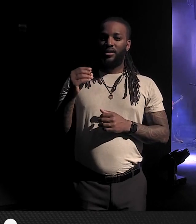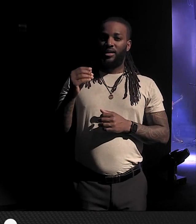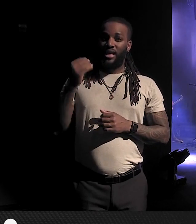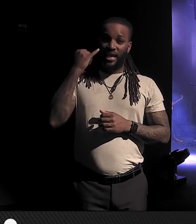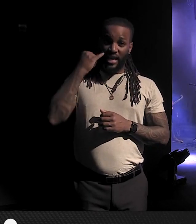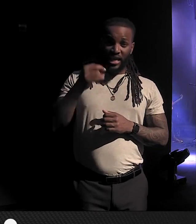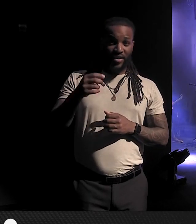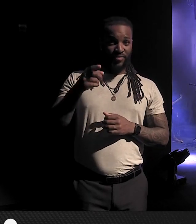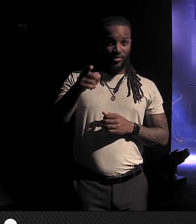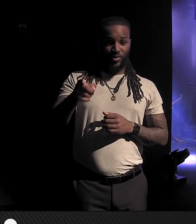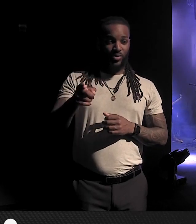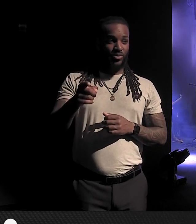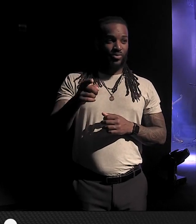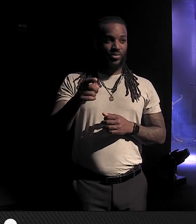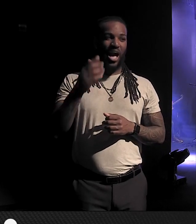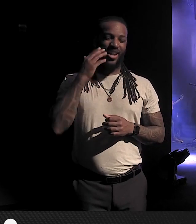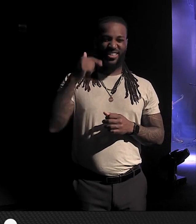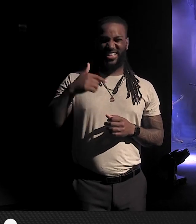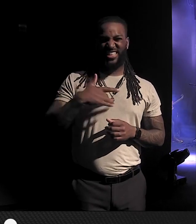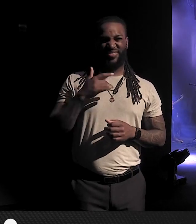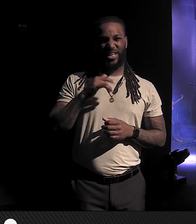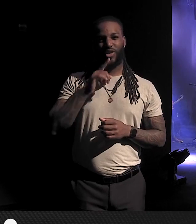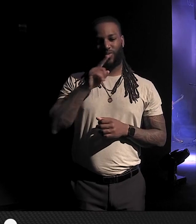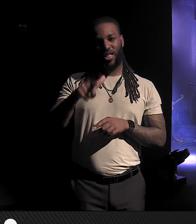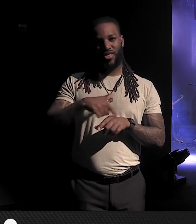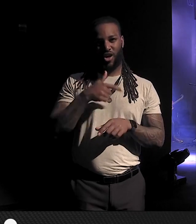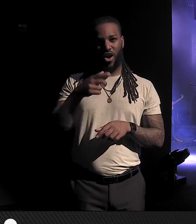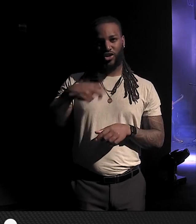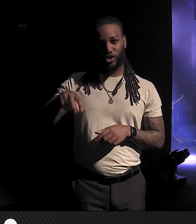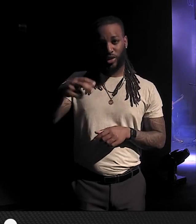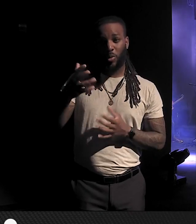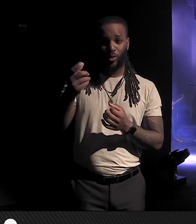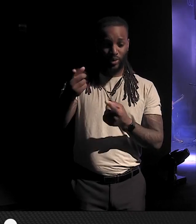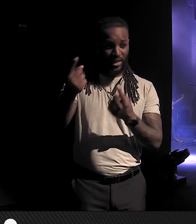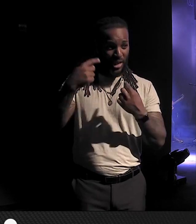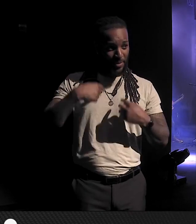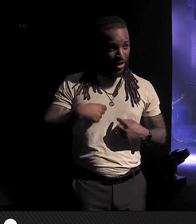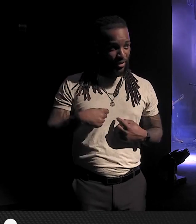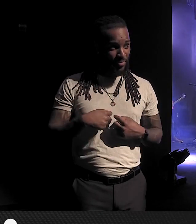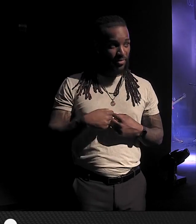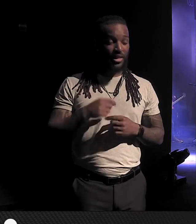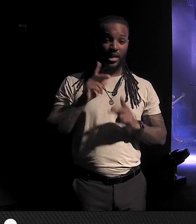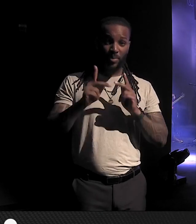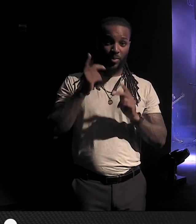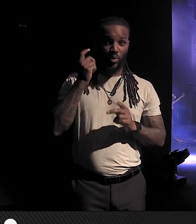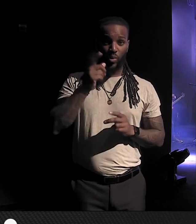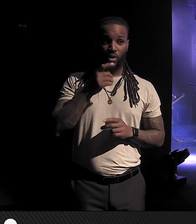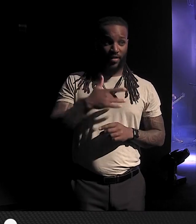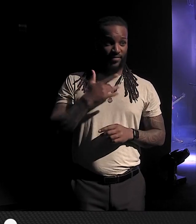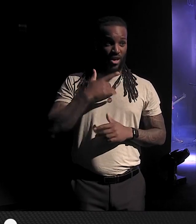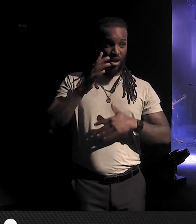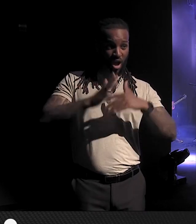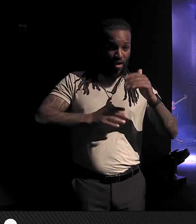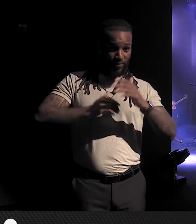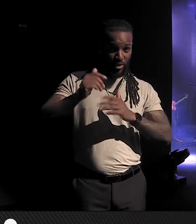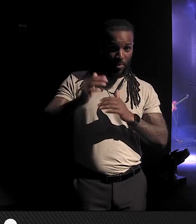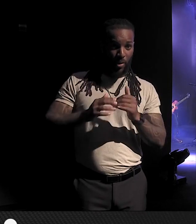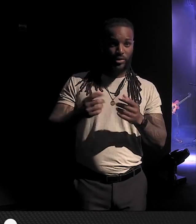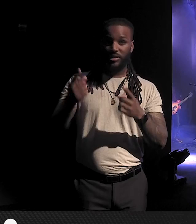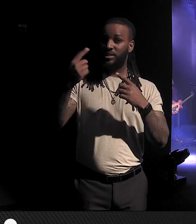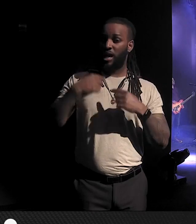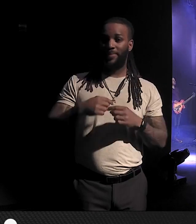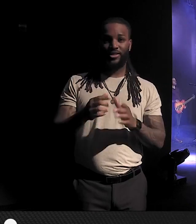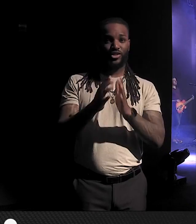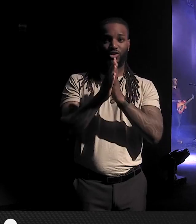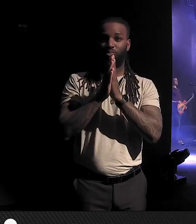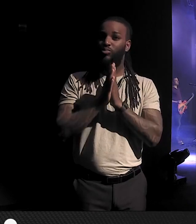And if you're in the balcony, I bet this feels like a really long walk, but we want you down here. And those of you who feel comfortable, you can come and just pray